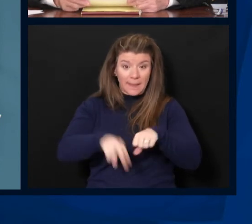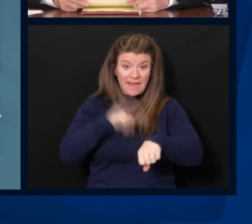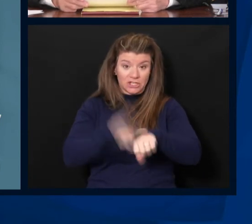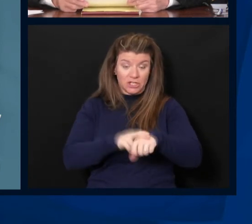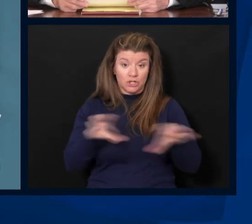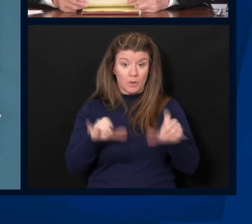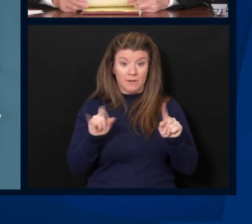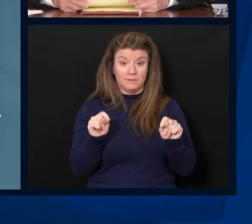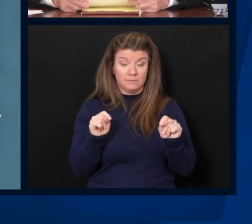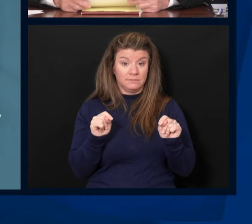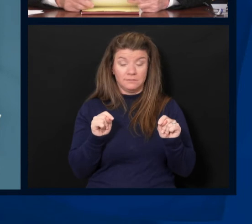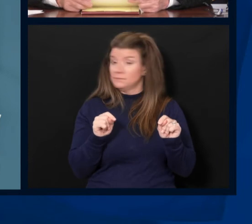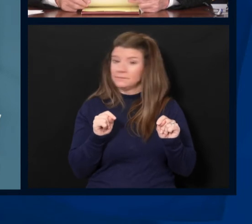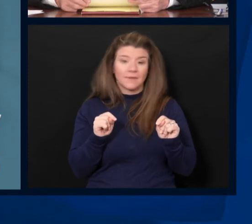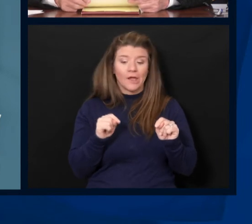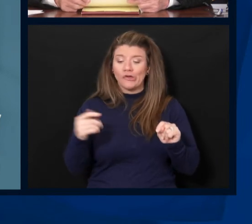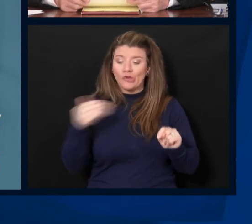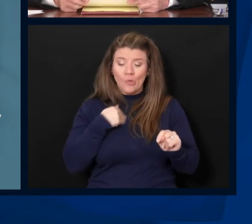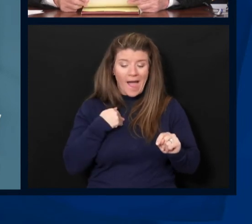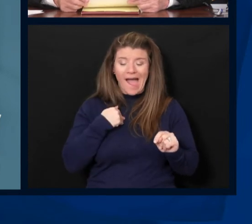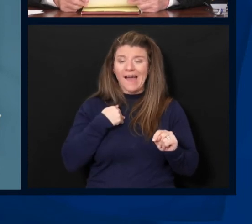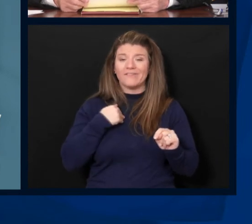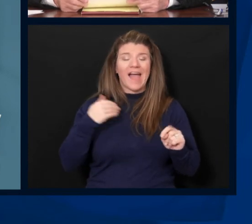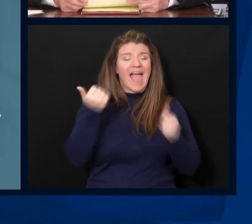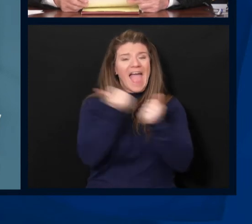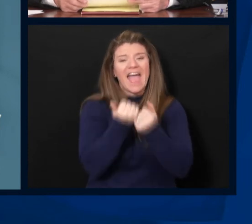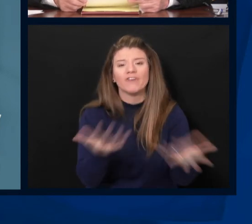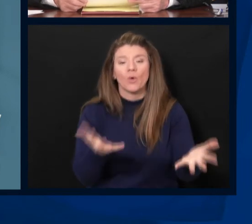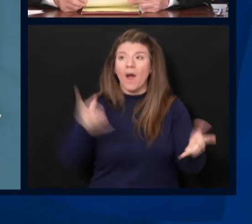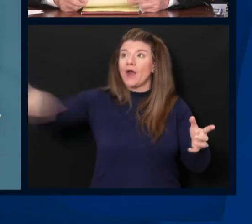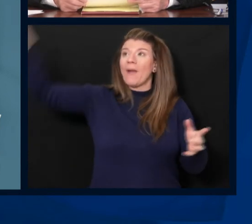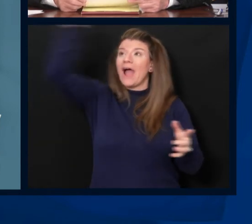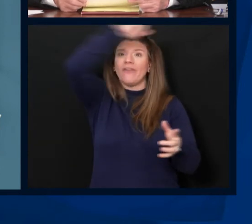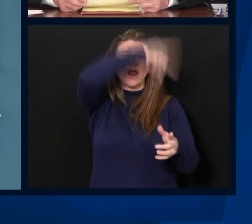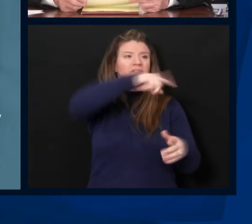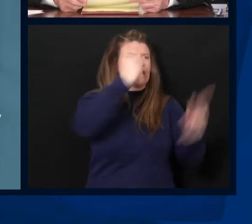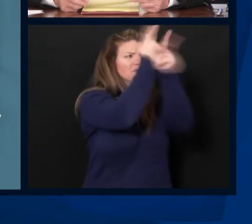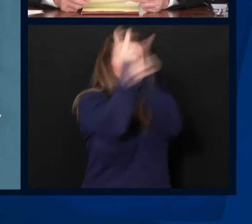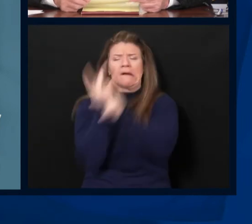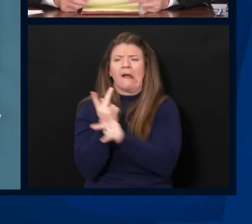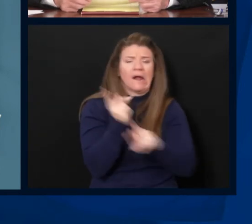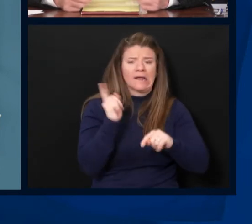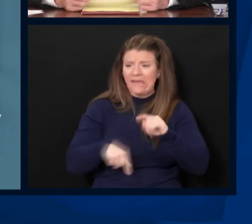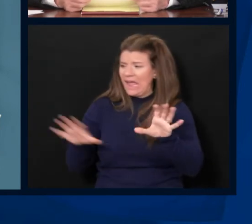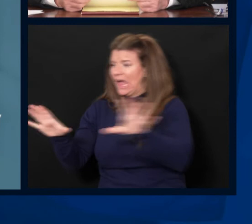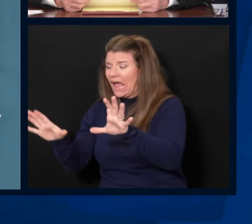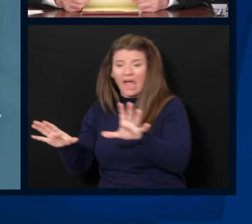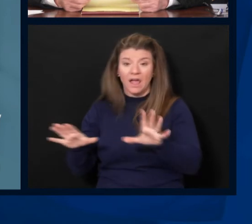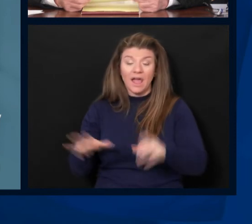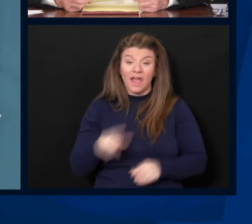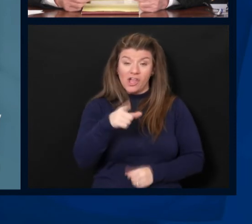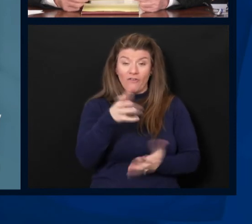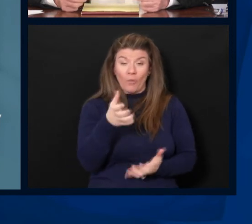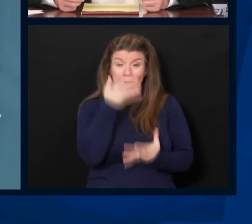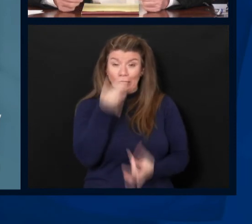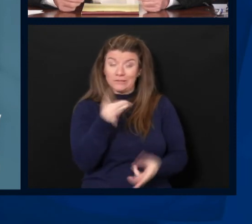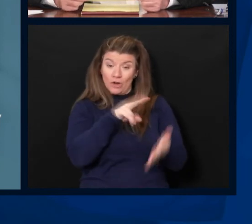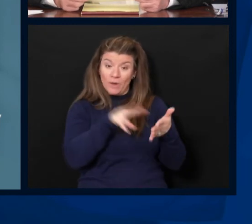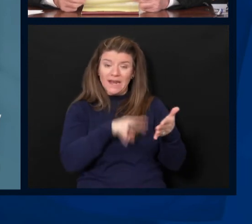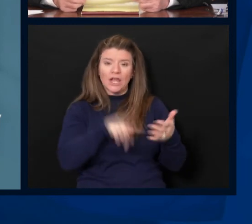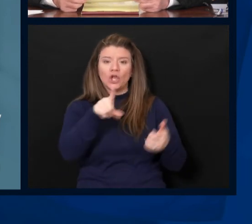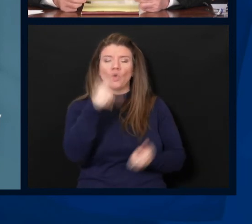in. You got everybody all stumbling all over themselves and everything. Just pick up, if you want some interesting reading,